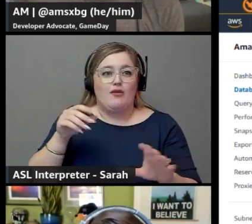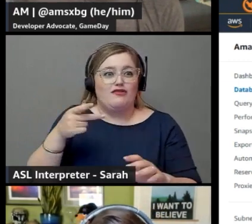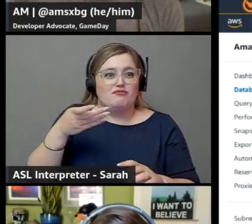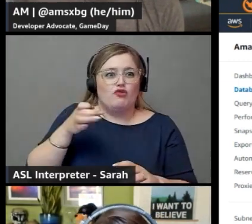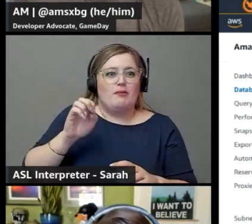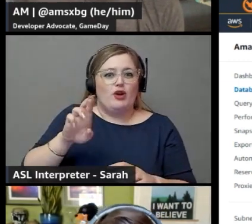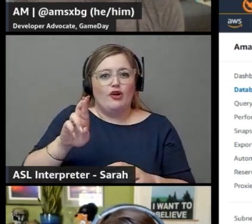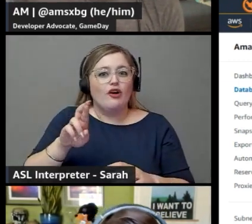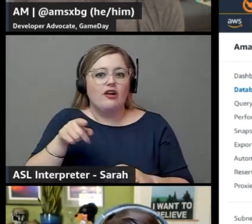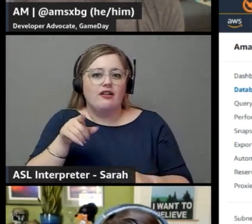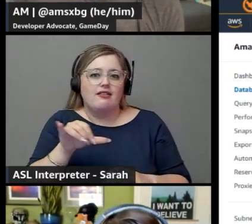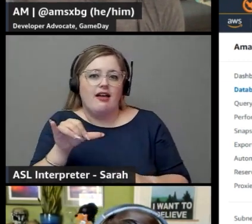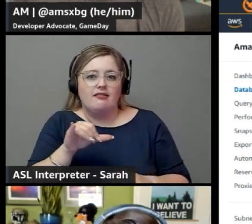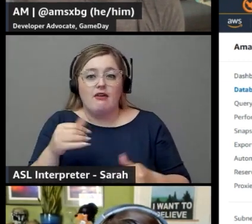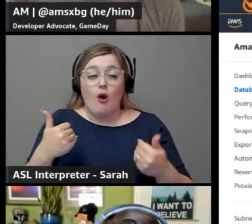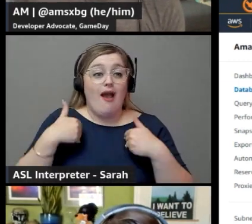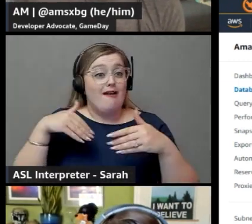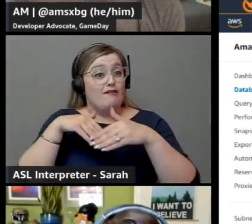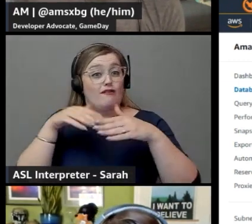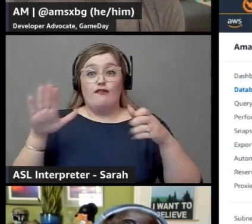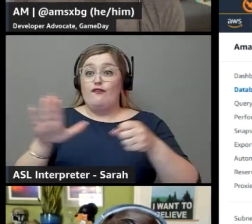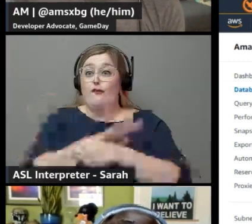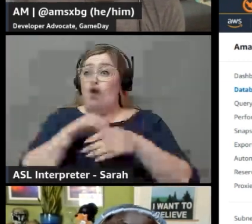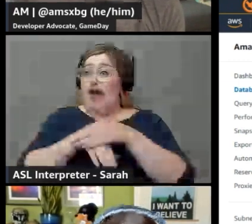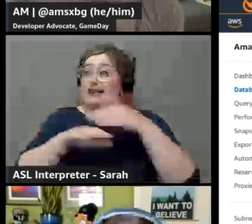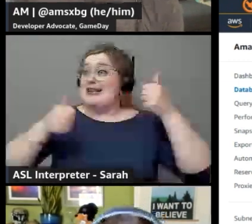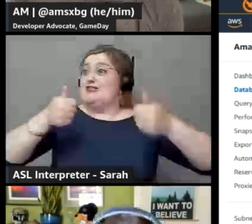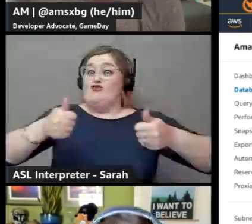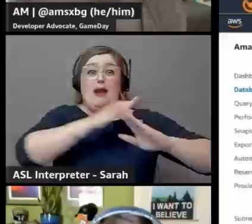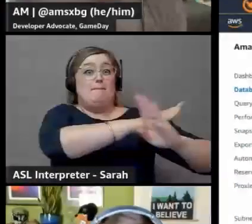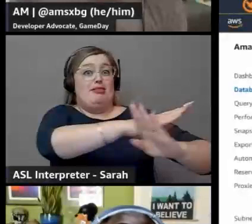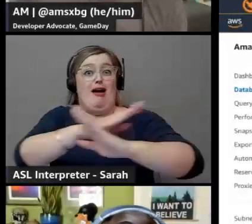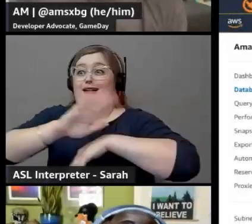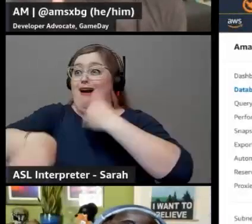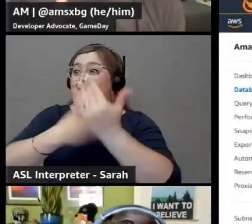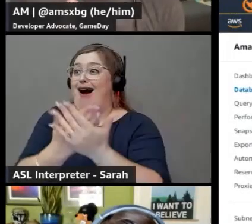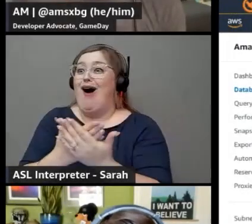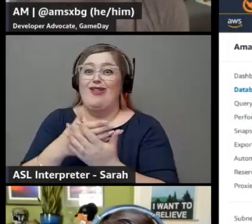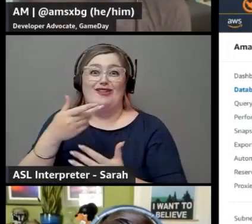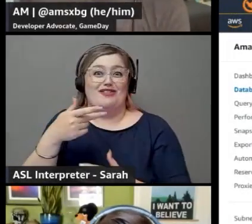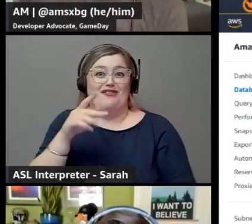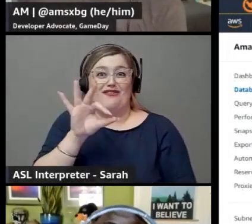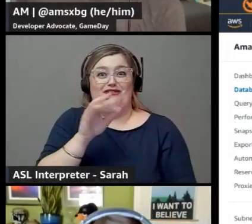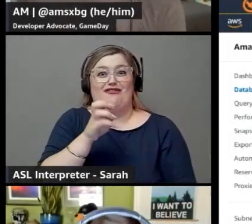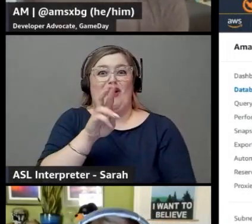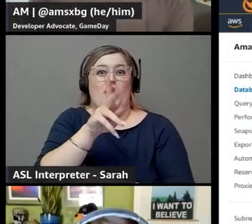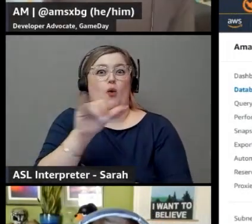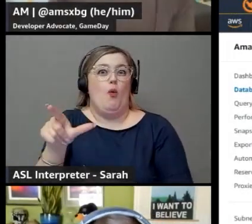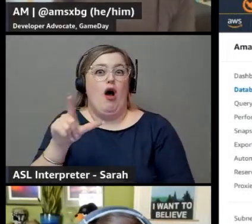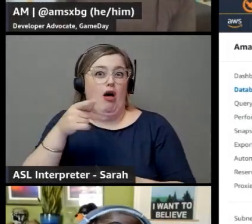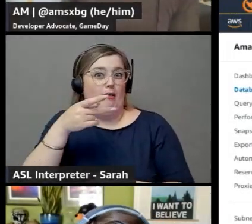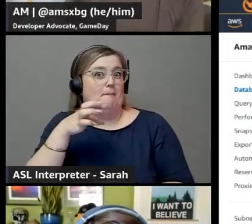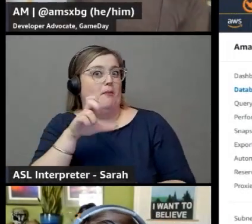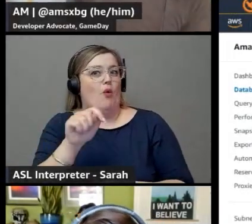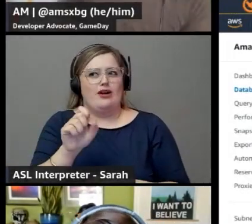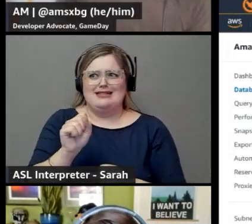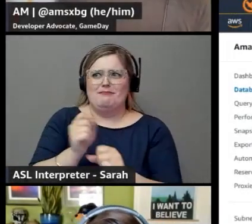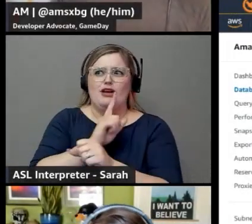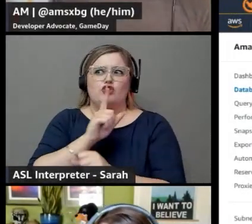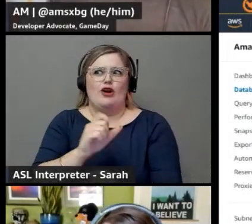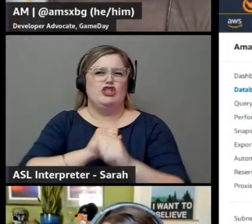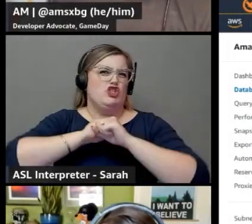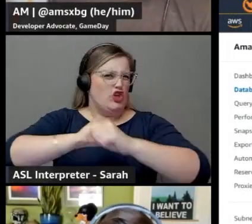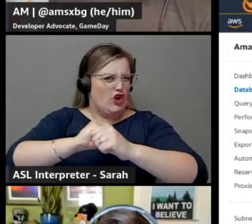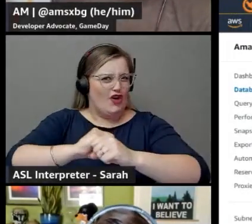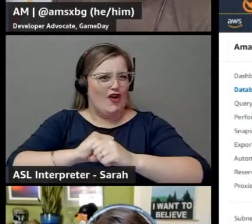awesome, I have full access, I'm going to block all the firewall ports to make it super secure. You will see. I'm